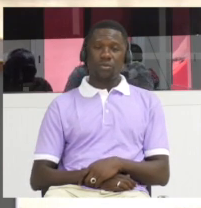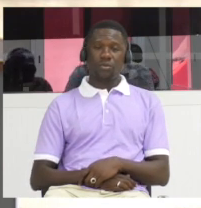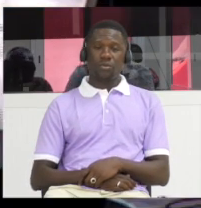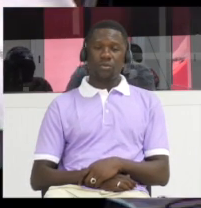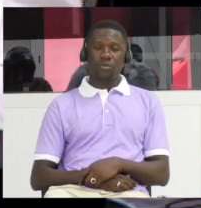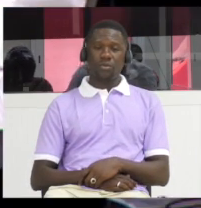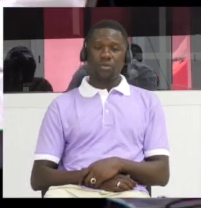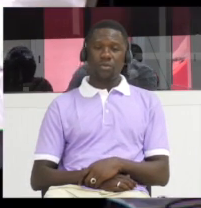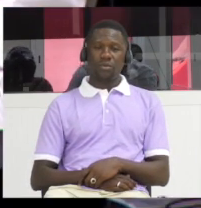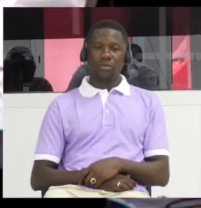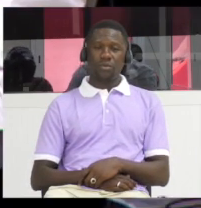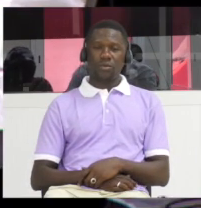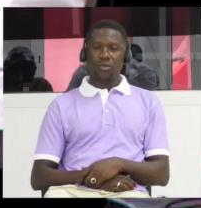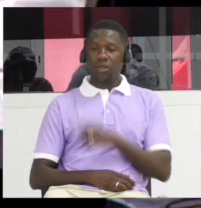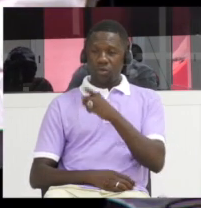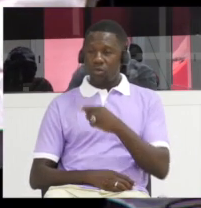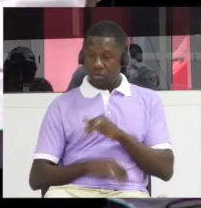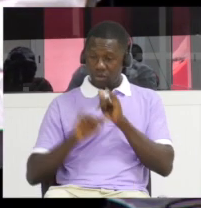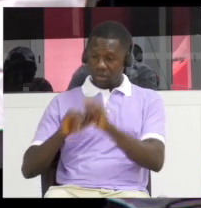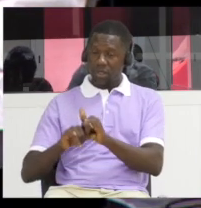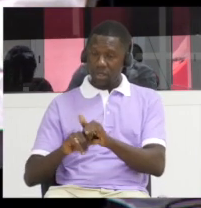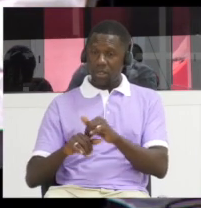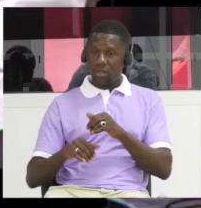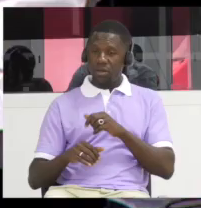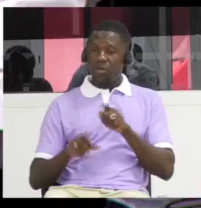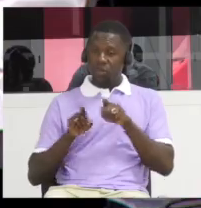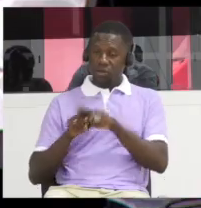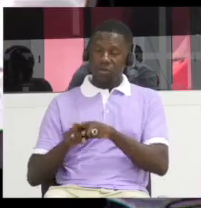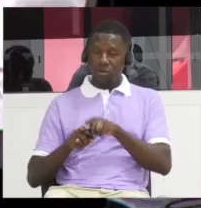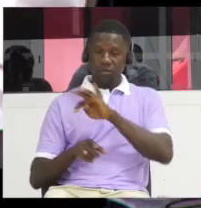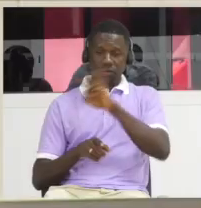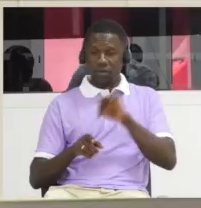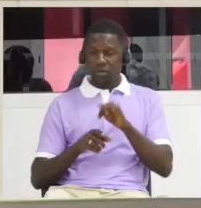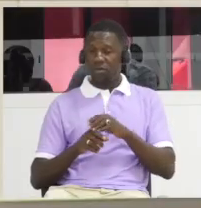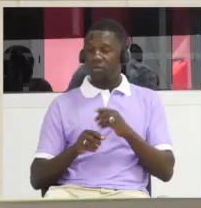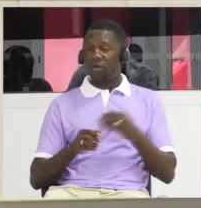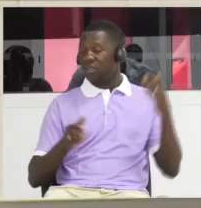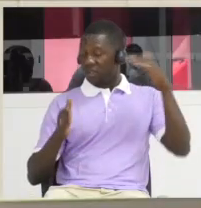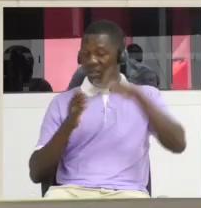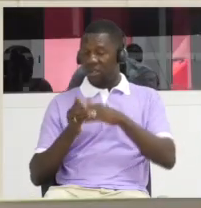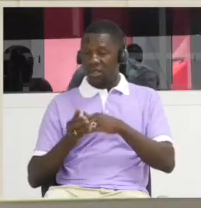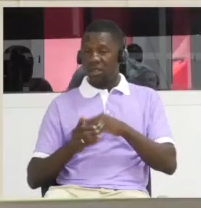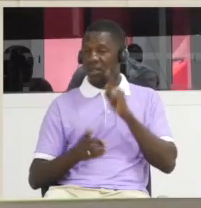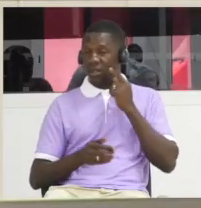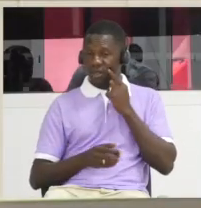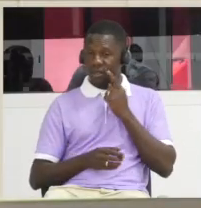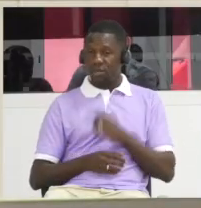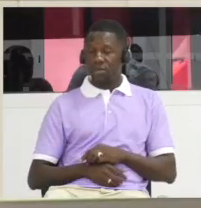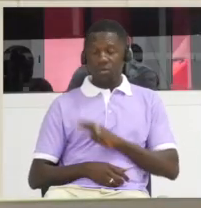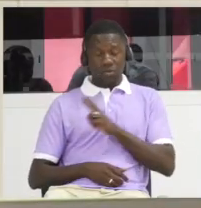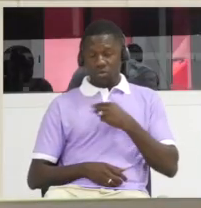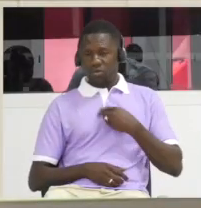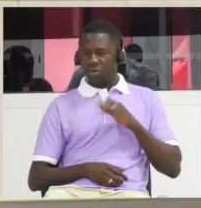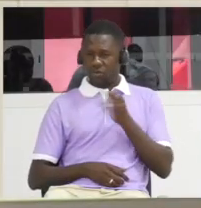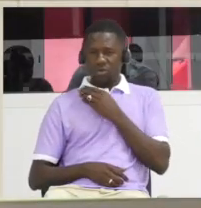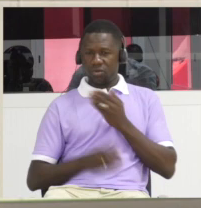Did you remain in your family home in Banjul for the rest of the day? No. I went to the vessel. I wanted to know what was going